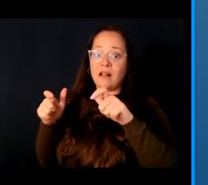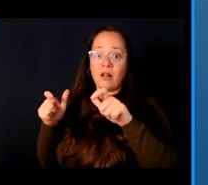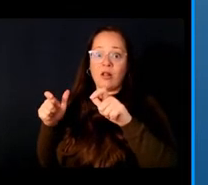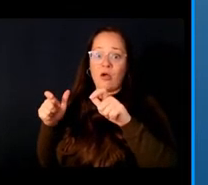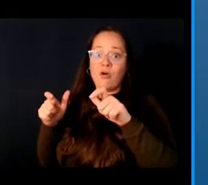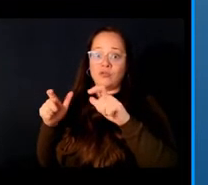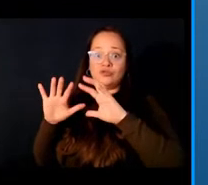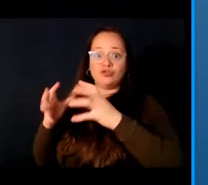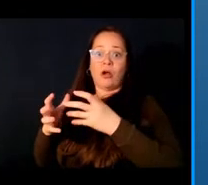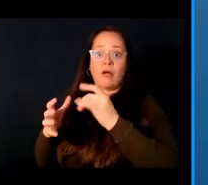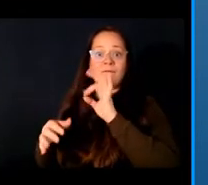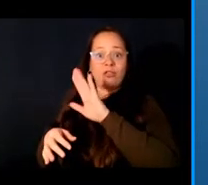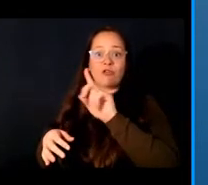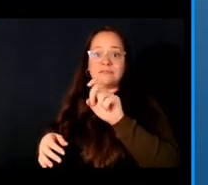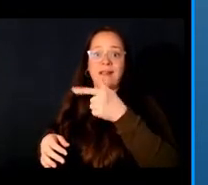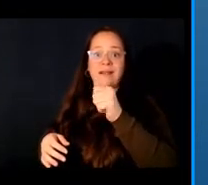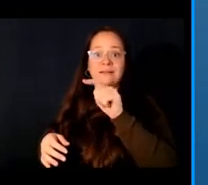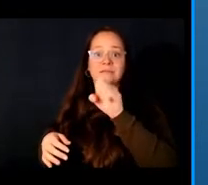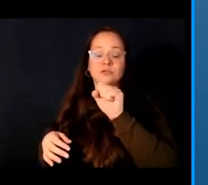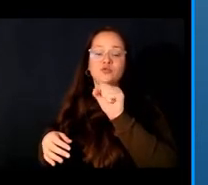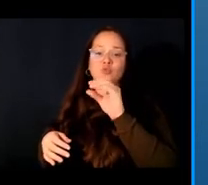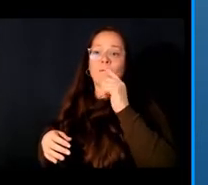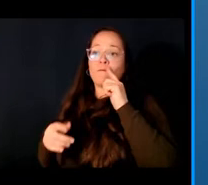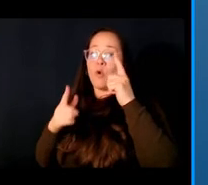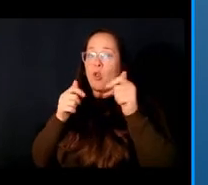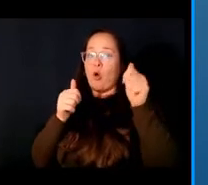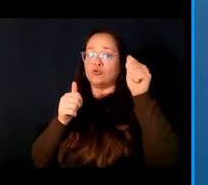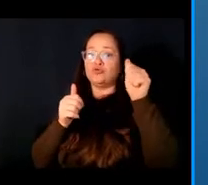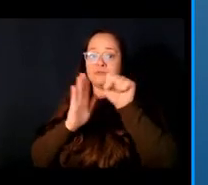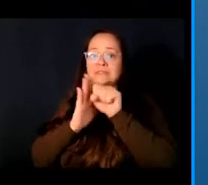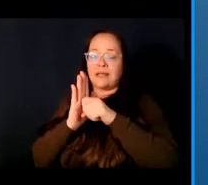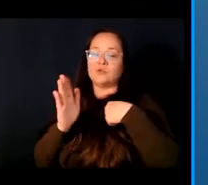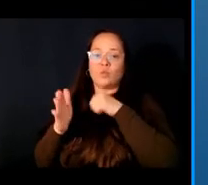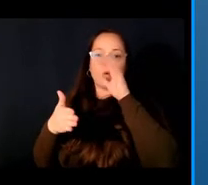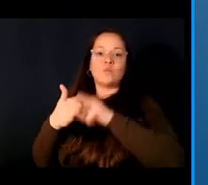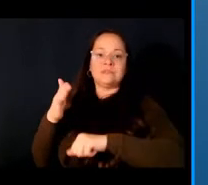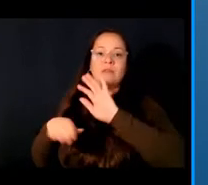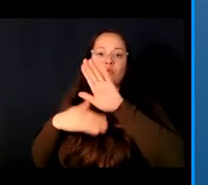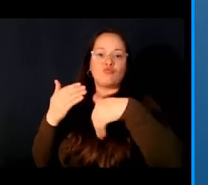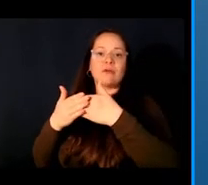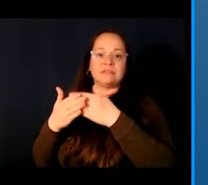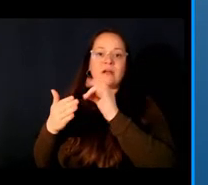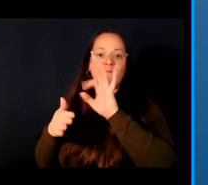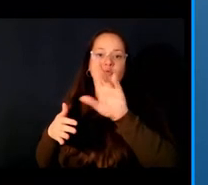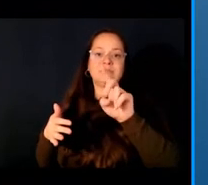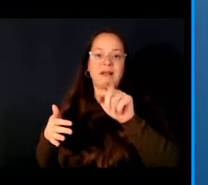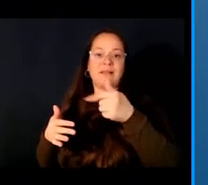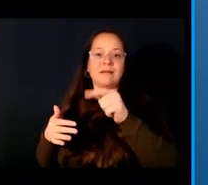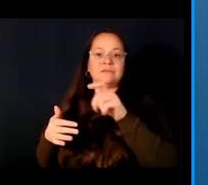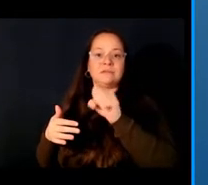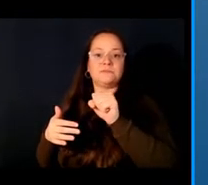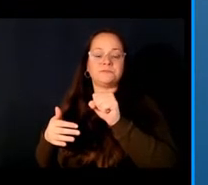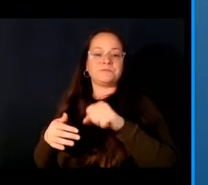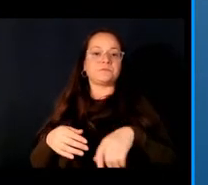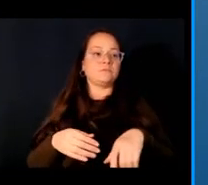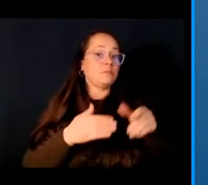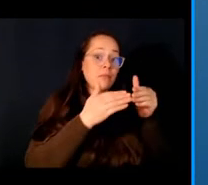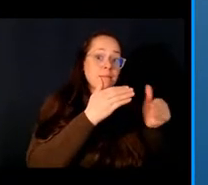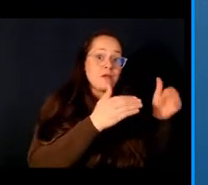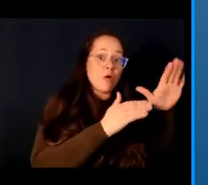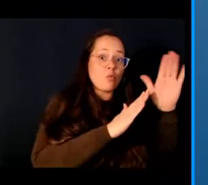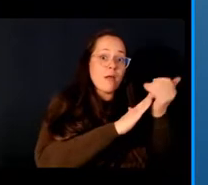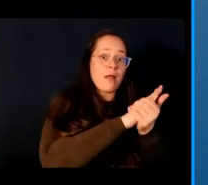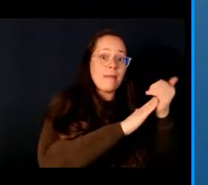for larger States we might well take away the rest of the delegates go beyond the automatic yeah yeah we're not we've always had that option